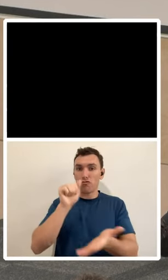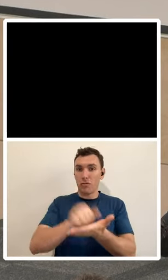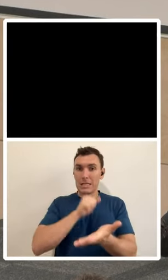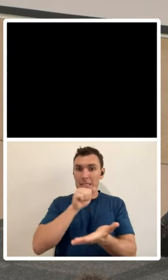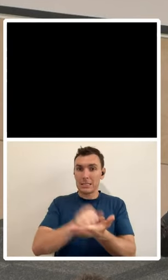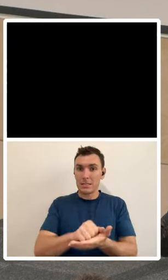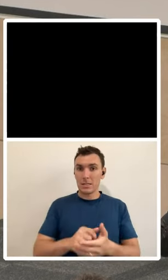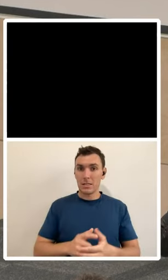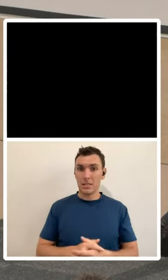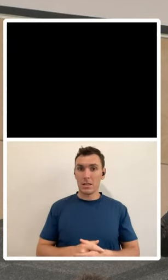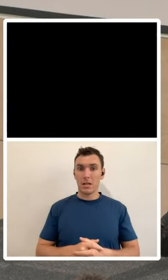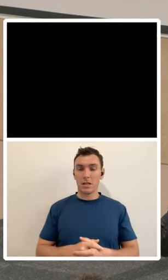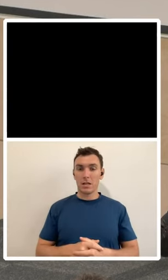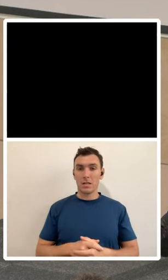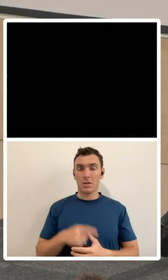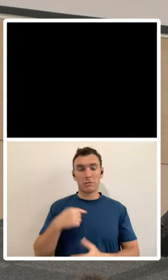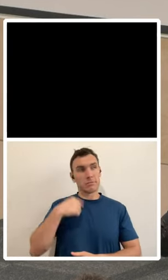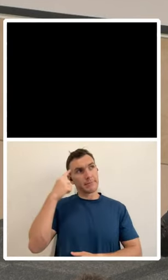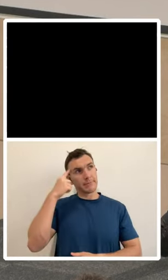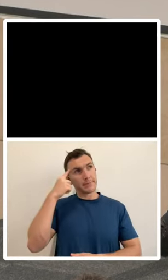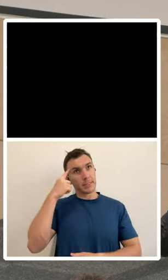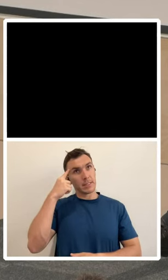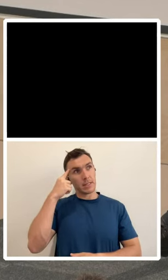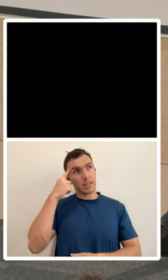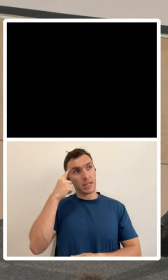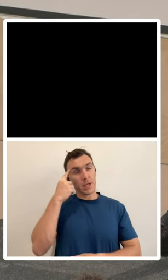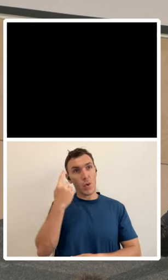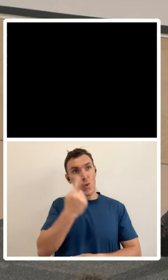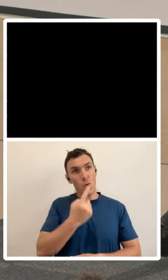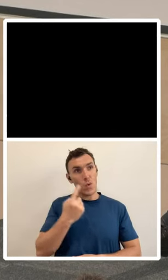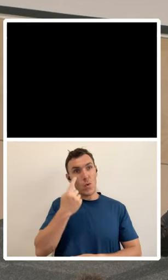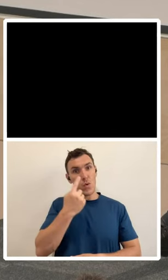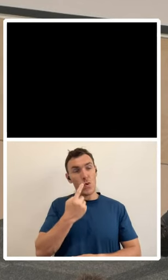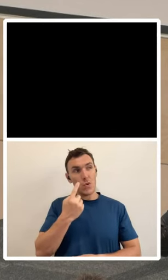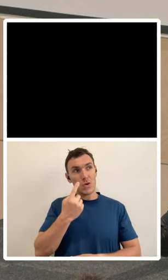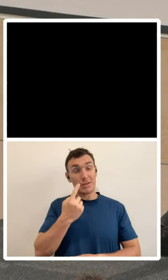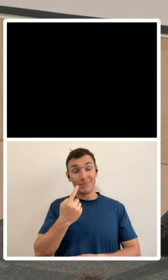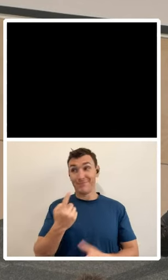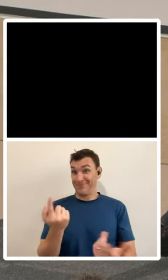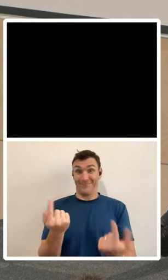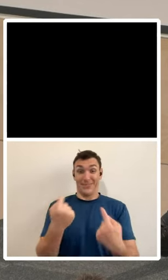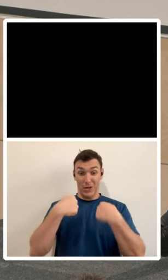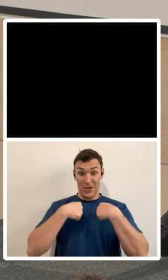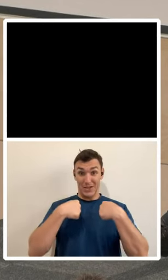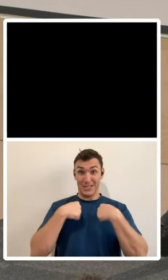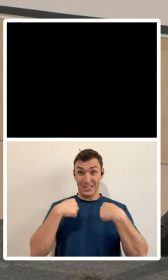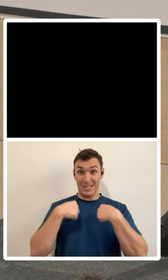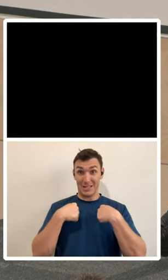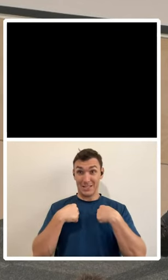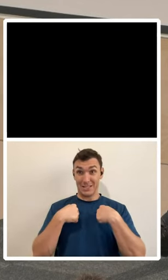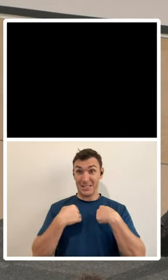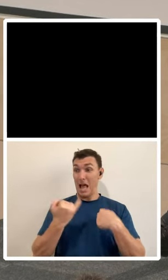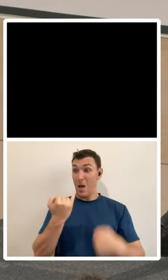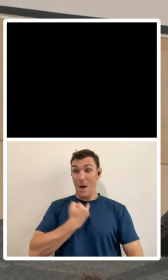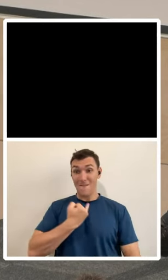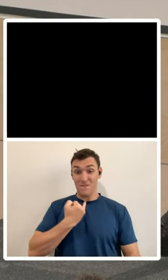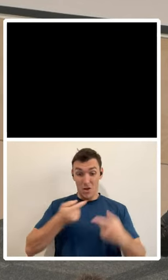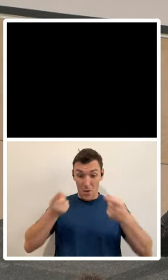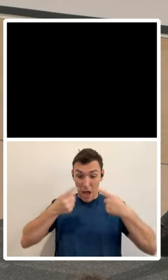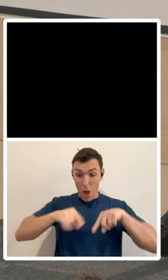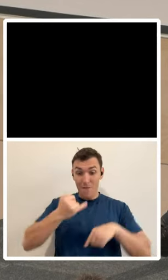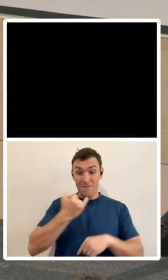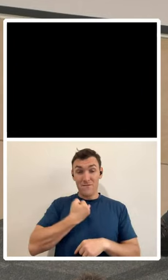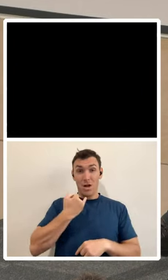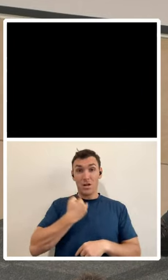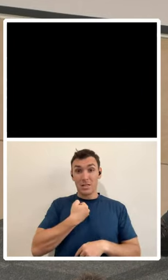you realise, like, it's us. It's us. Like, we are the guys who are bankrupting the middle class. It's not a coincidence that this group of